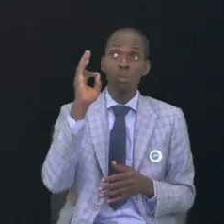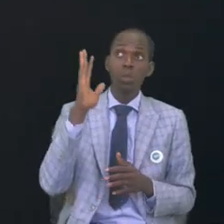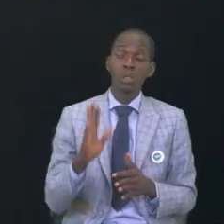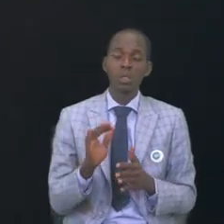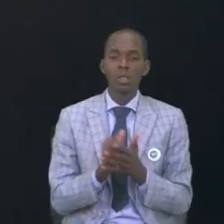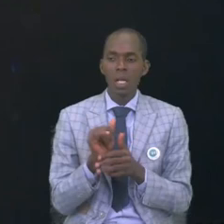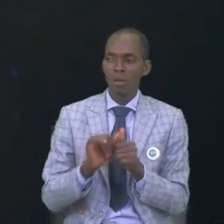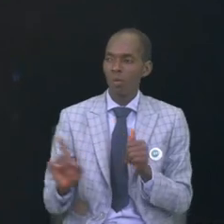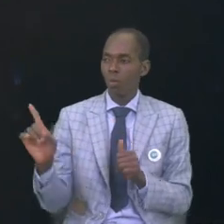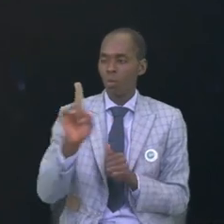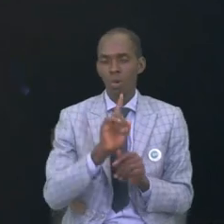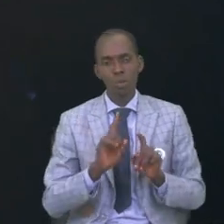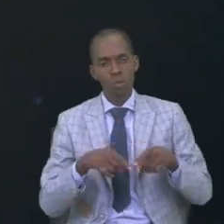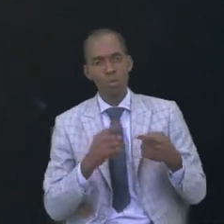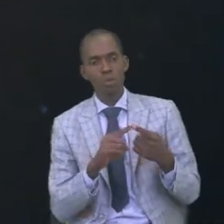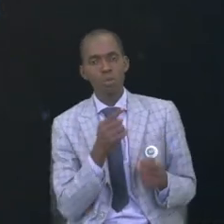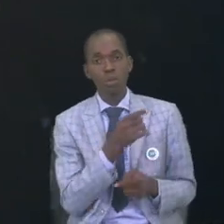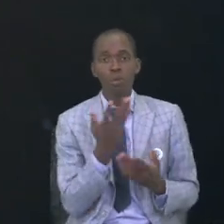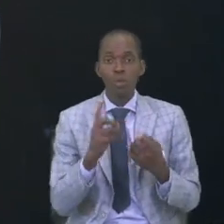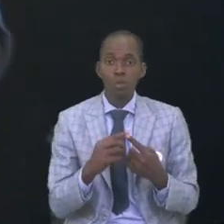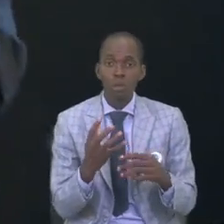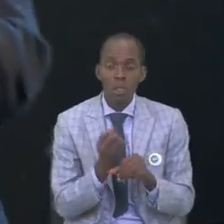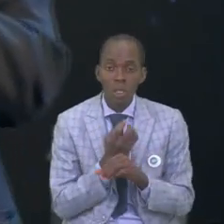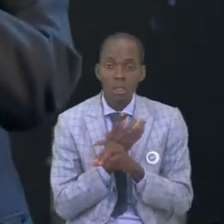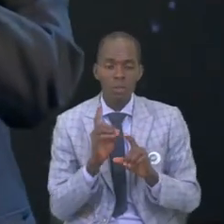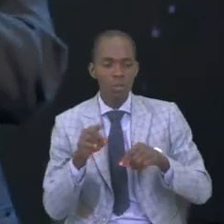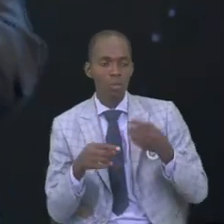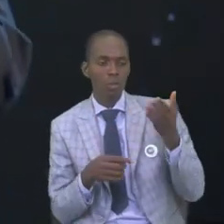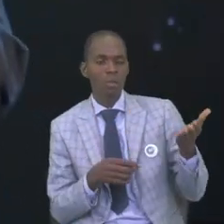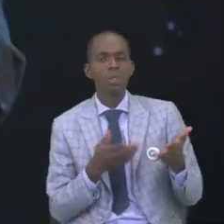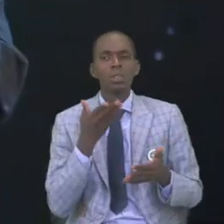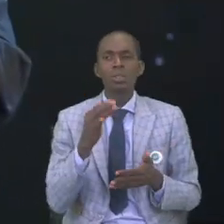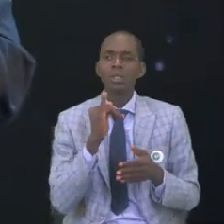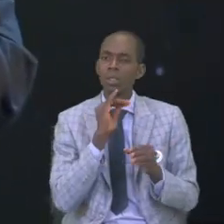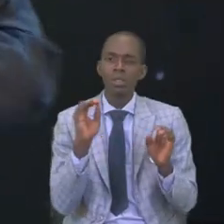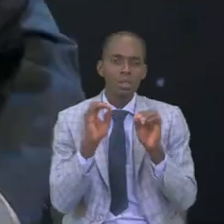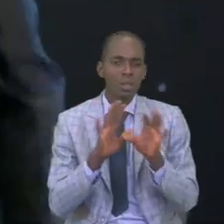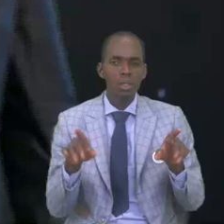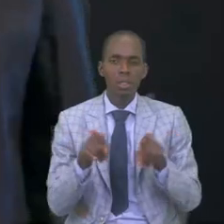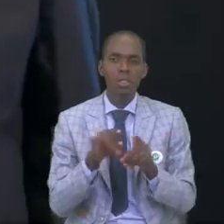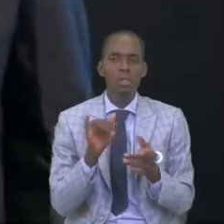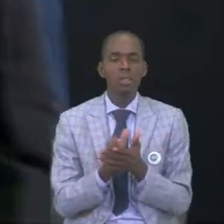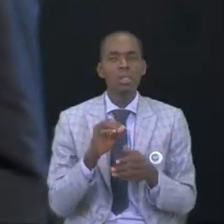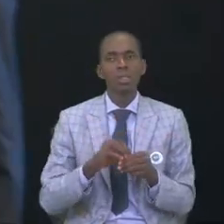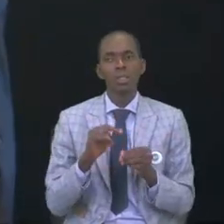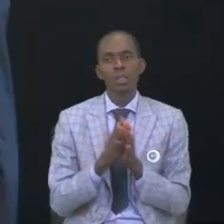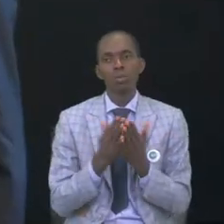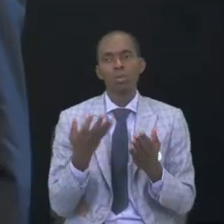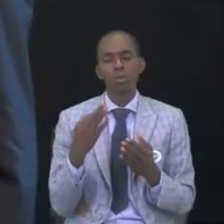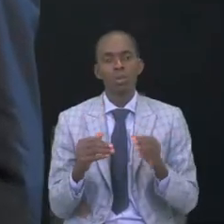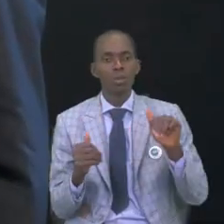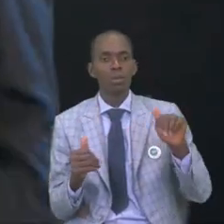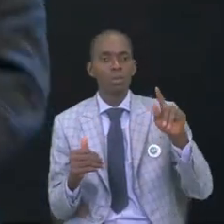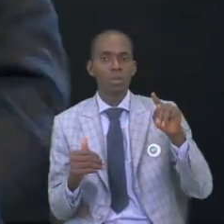everybody goes to. If you're going to have deliverance, go to him. There's nothing like that in the Acts of the Apostles. Everywhere those